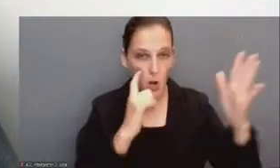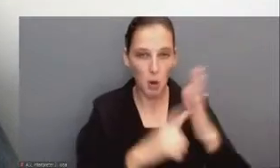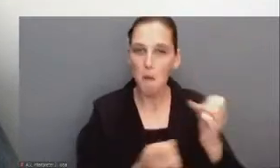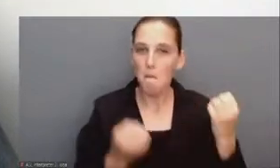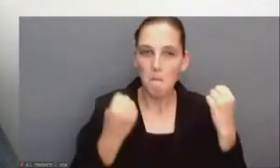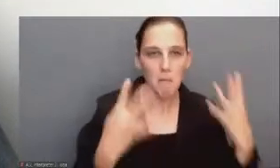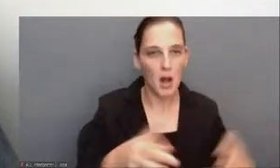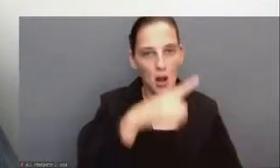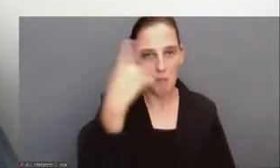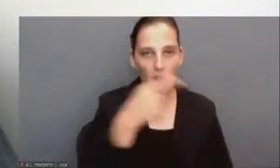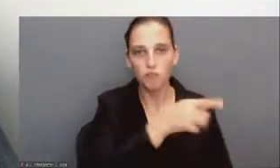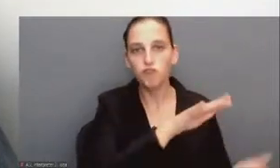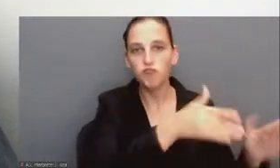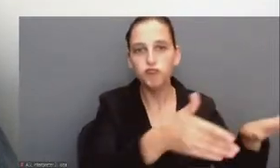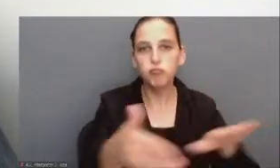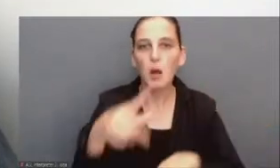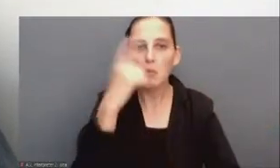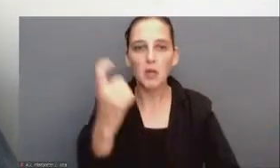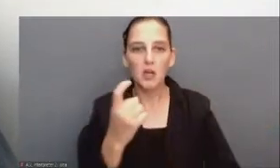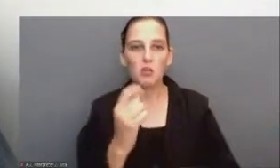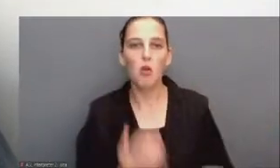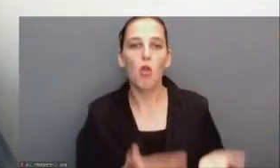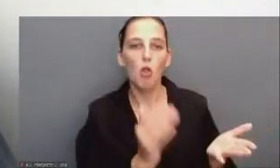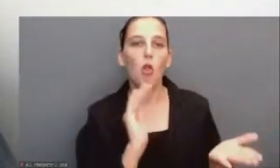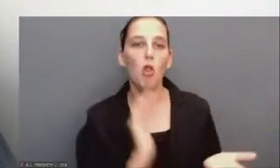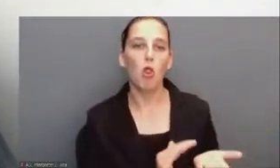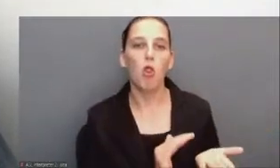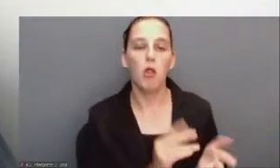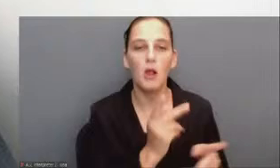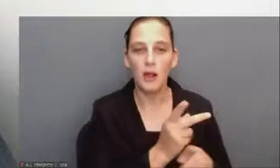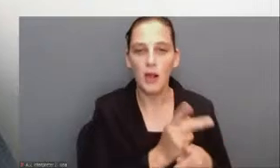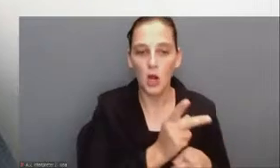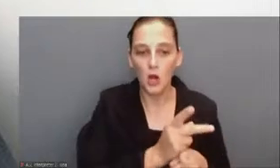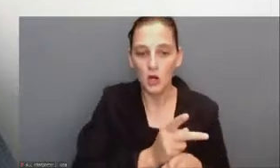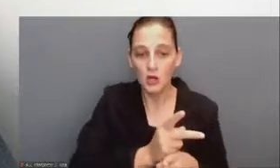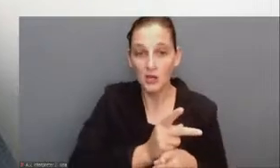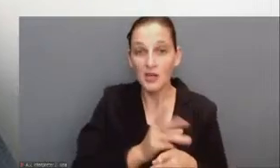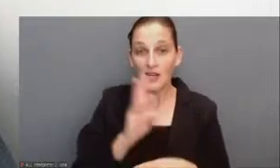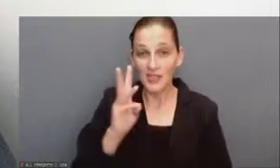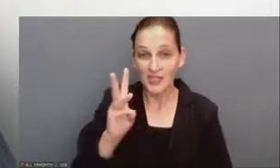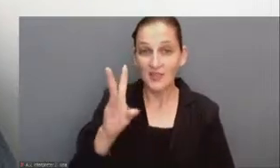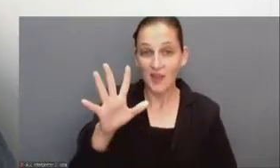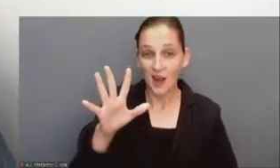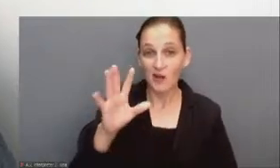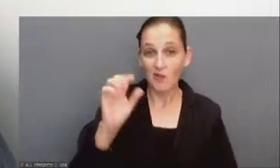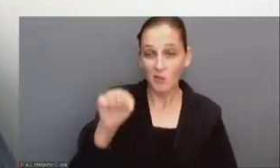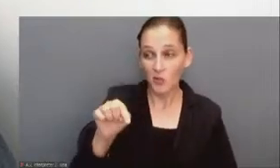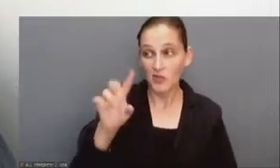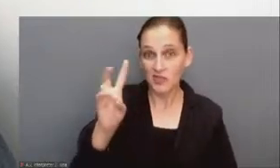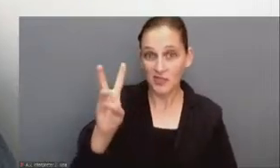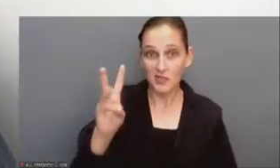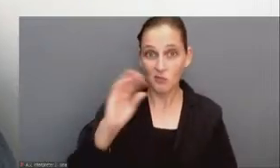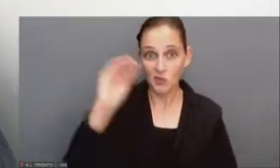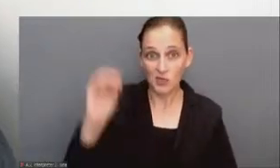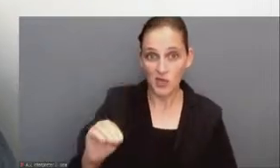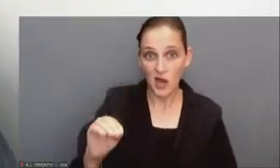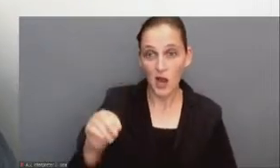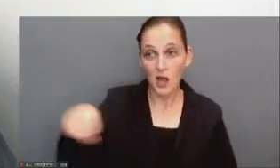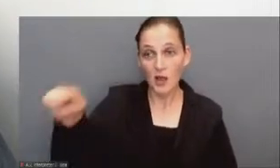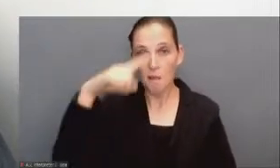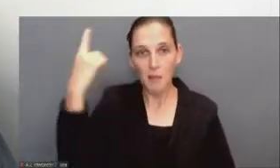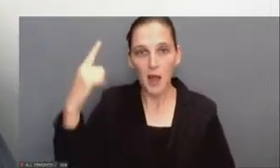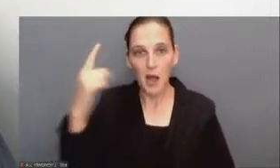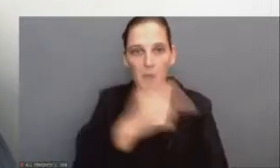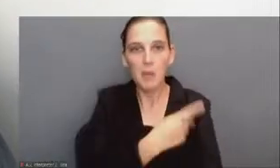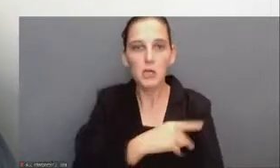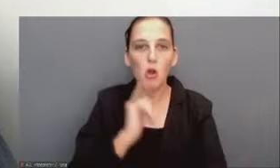standards adopted by hundreds of hospitals across the US, 15.6% of Black patients were misclassified under severe shortage conditions from the highest